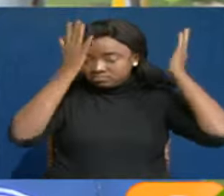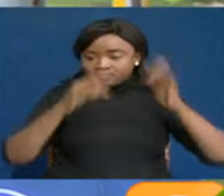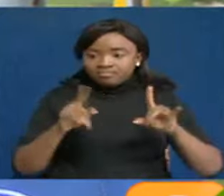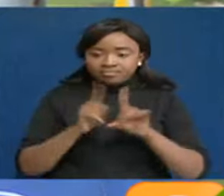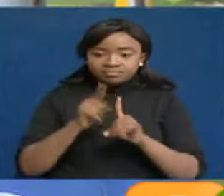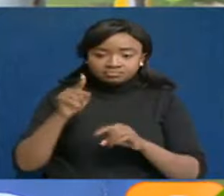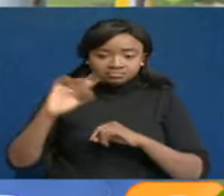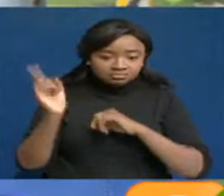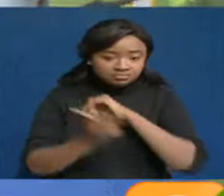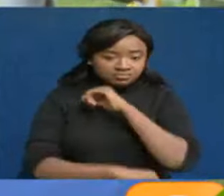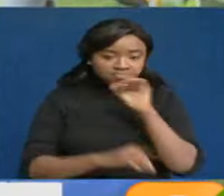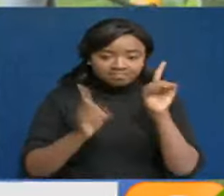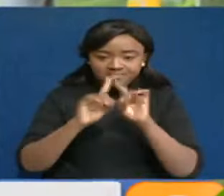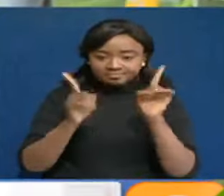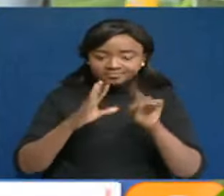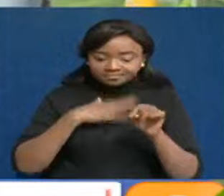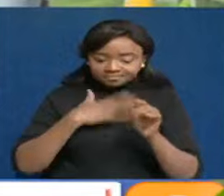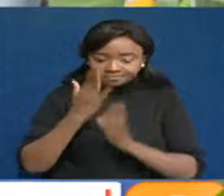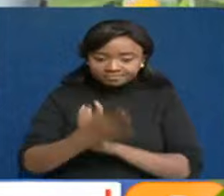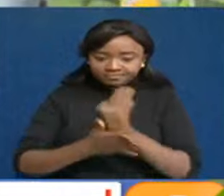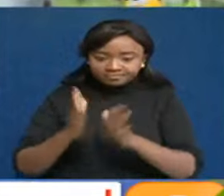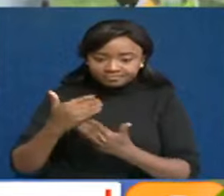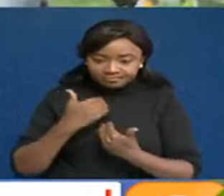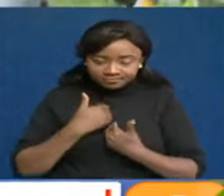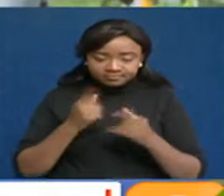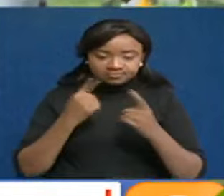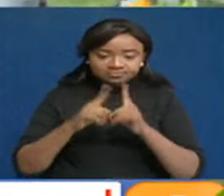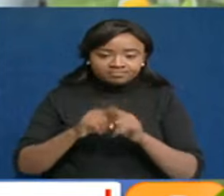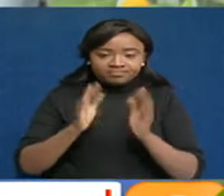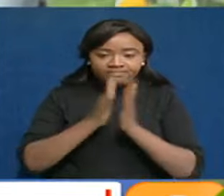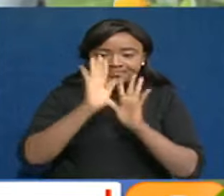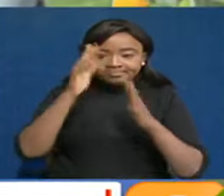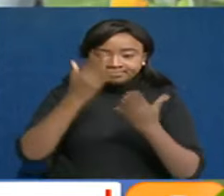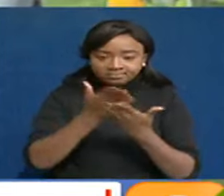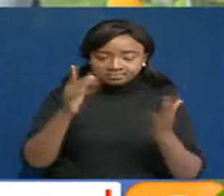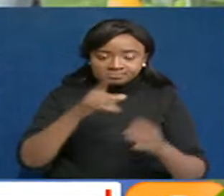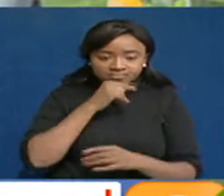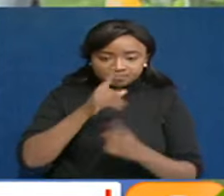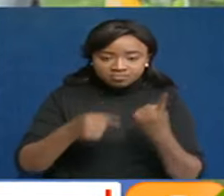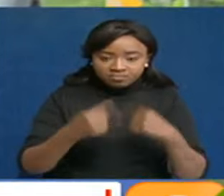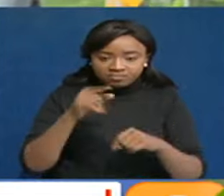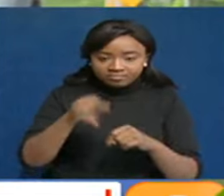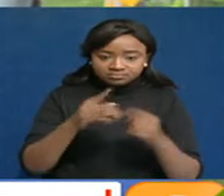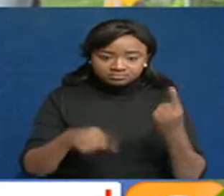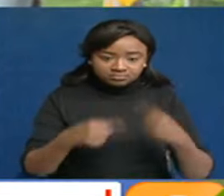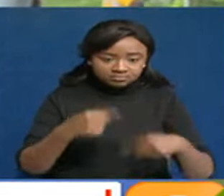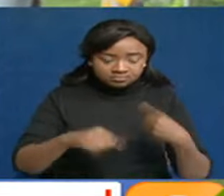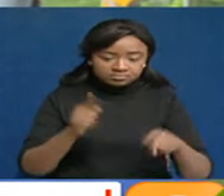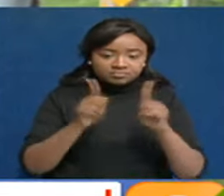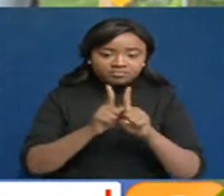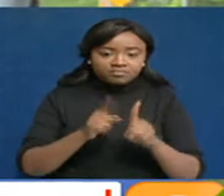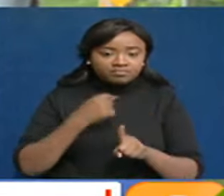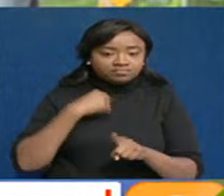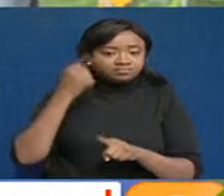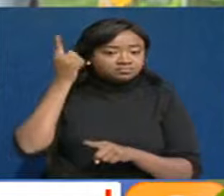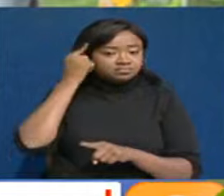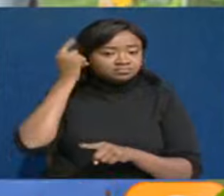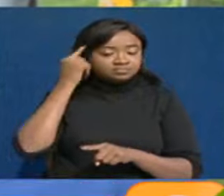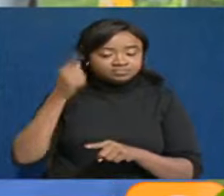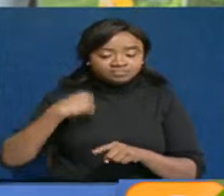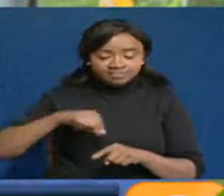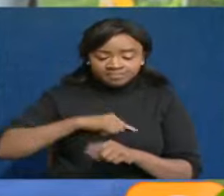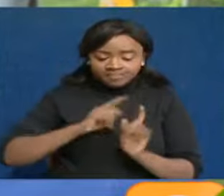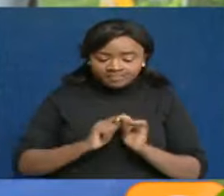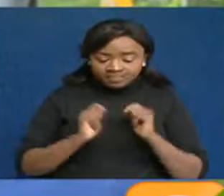us, the plan that we had, but kudos to the boys who have won the game. And I think there are things that as a team we need to